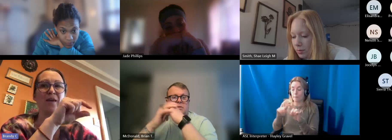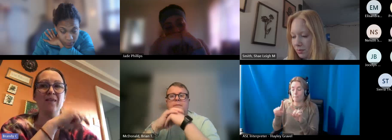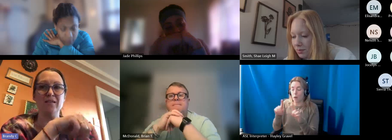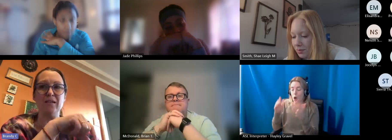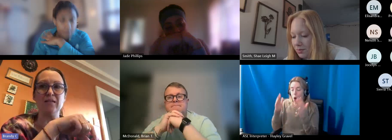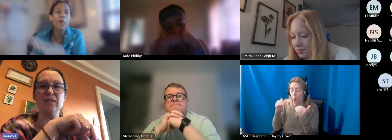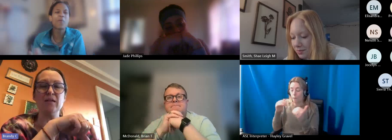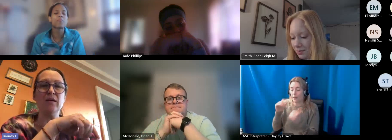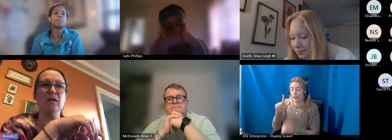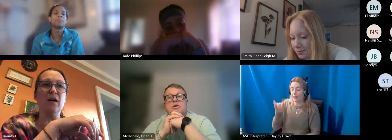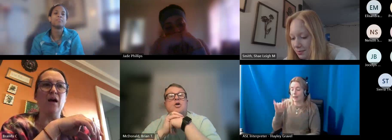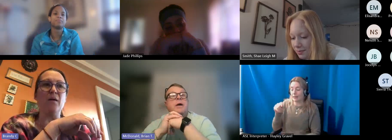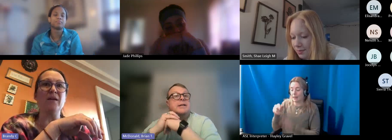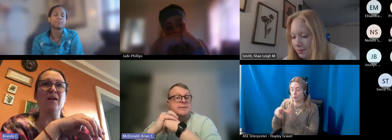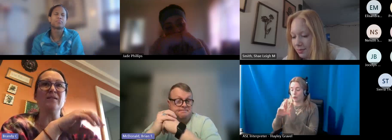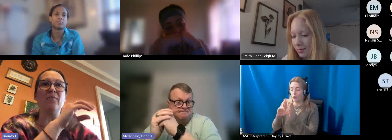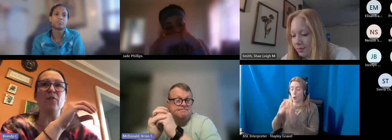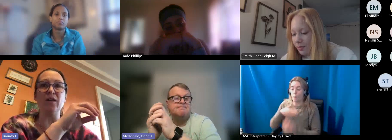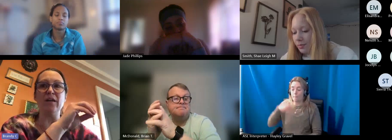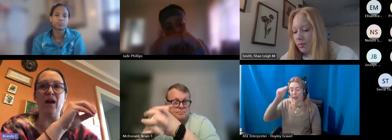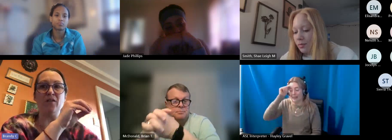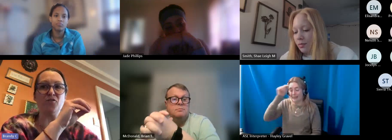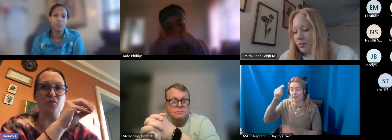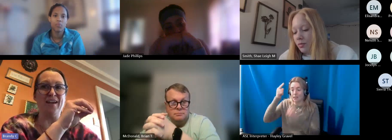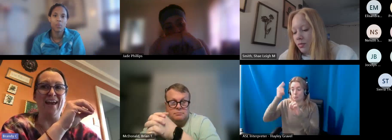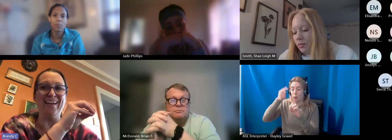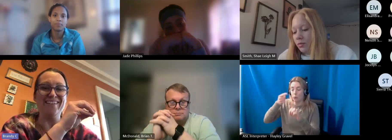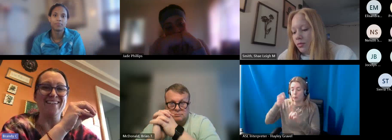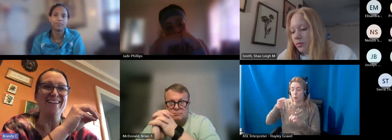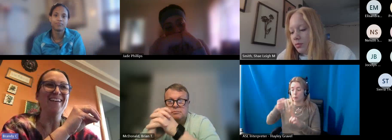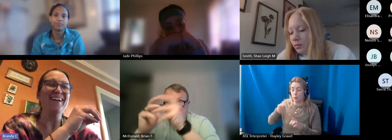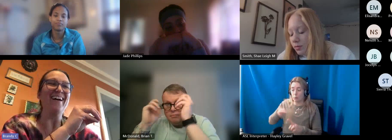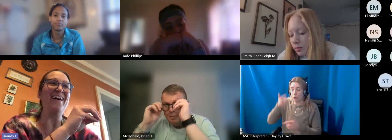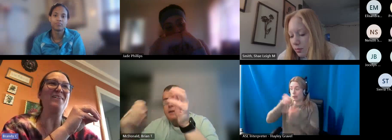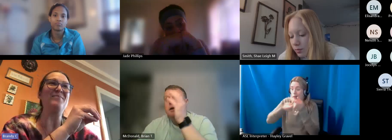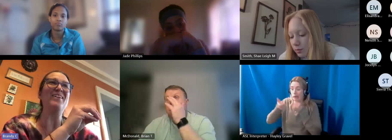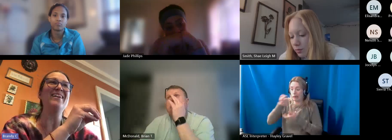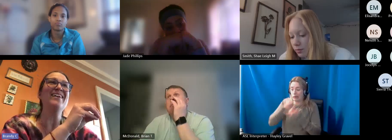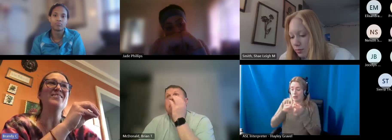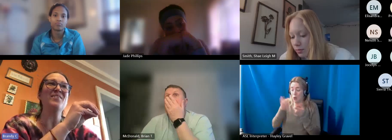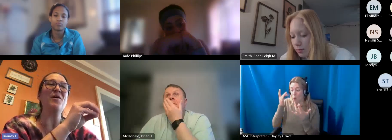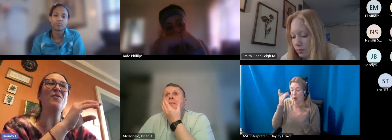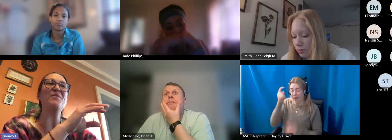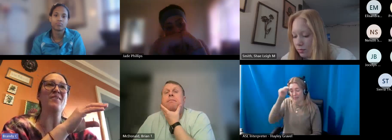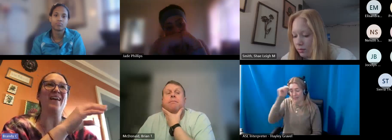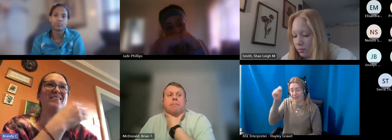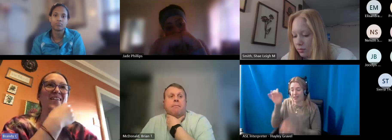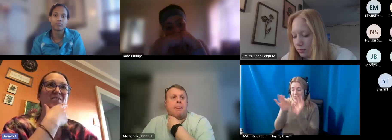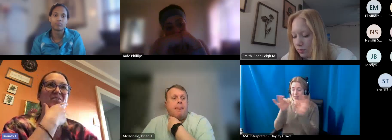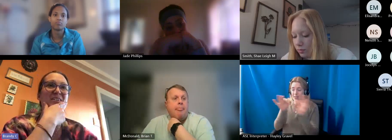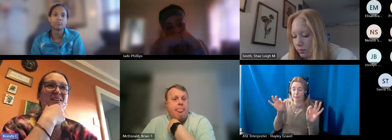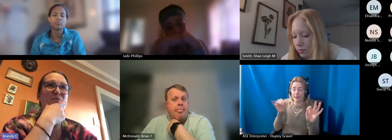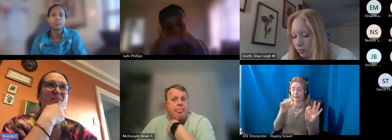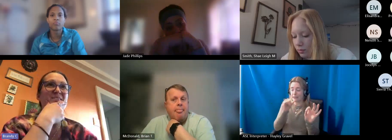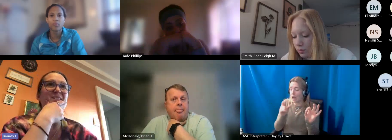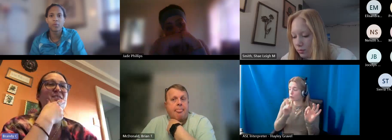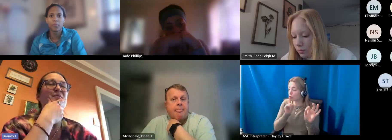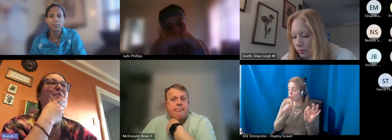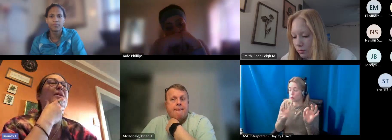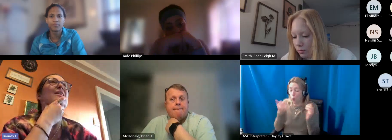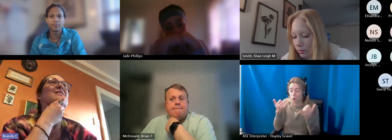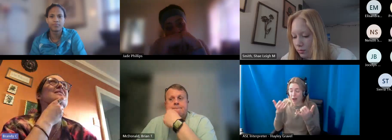points of my thesis. Correct. Really not sure yet. So I'm hoping what that's going to do is like